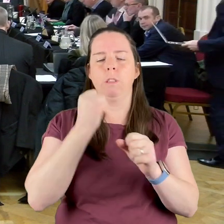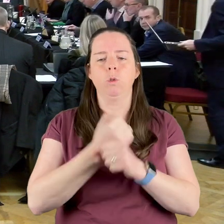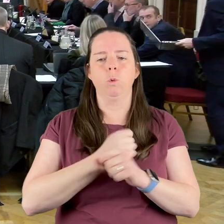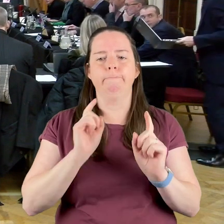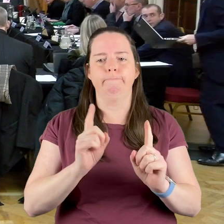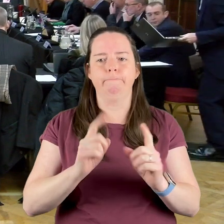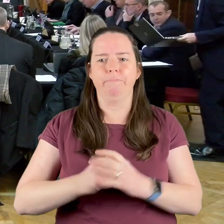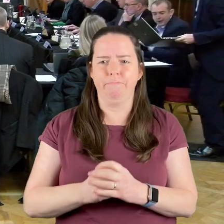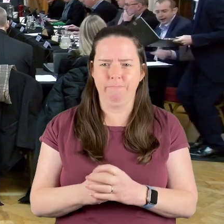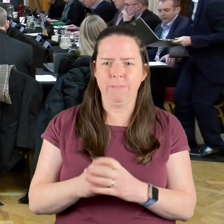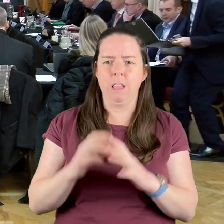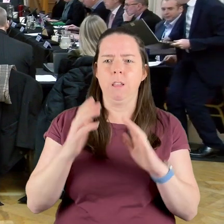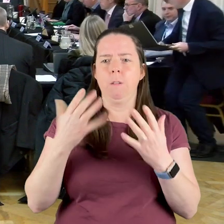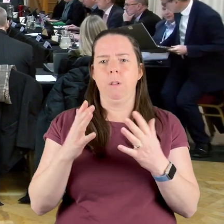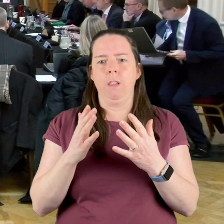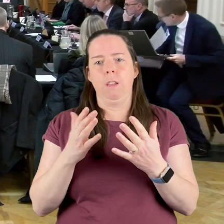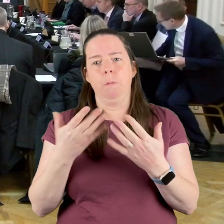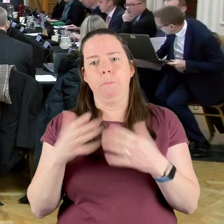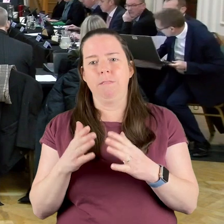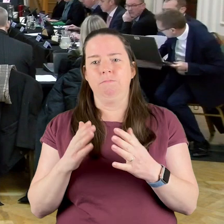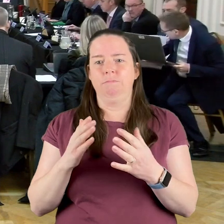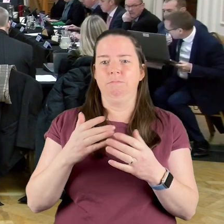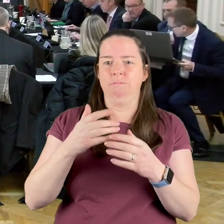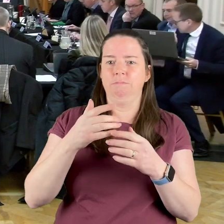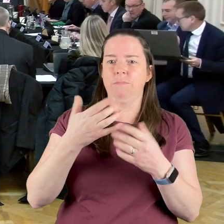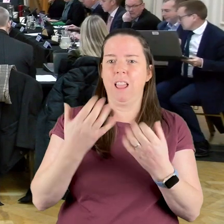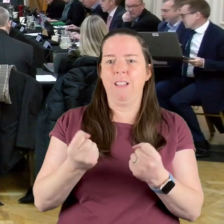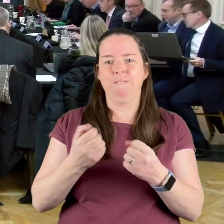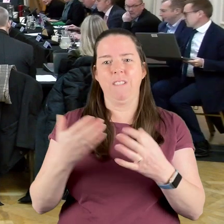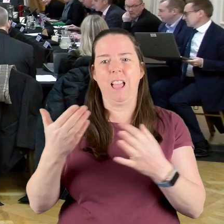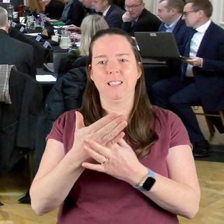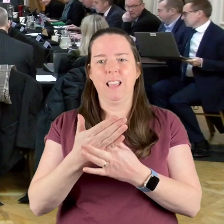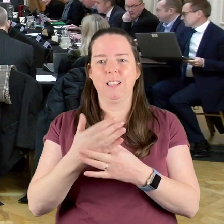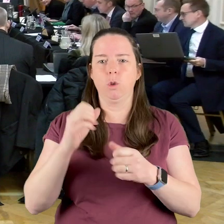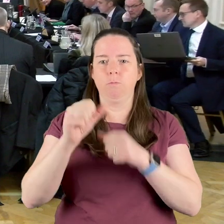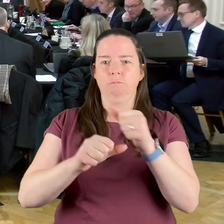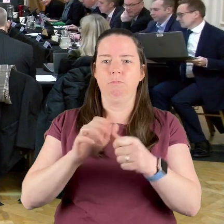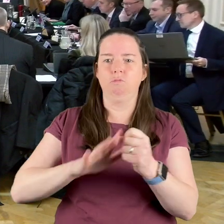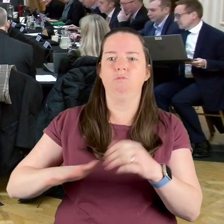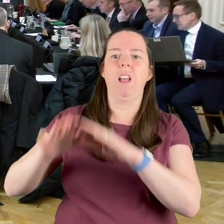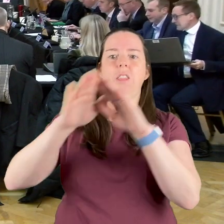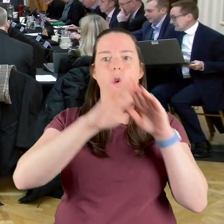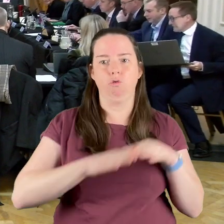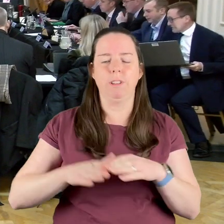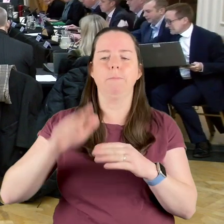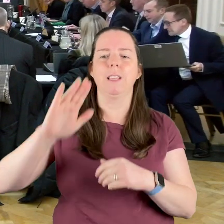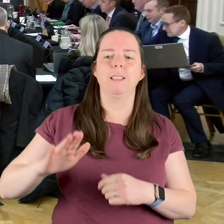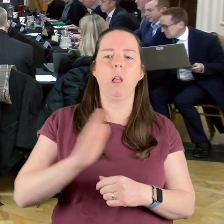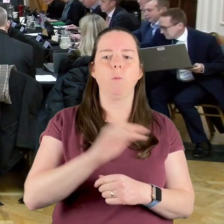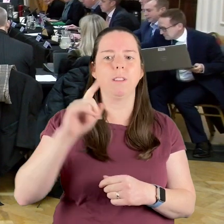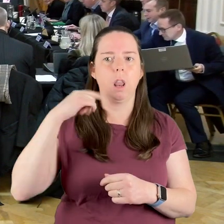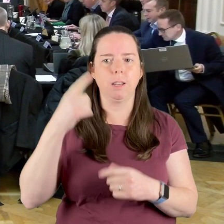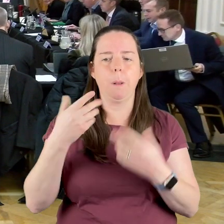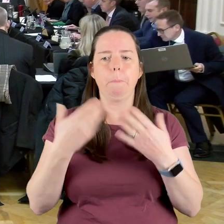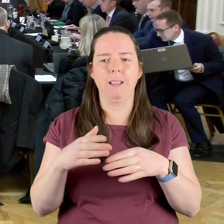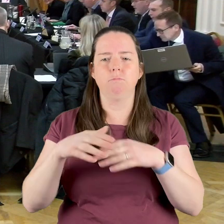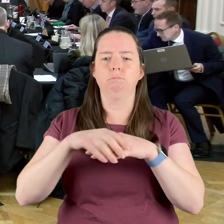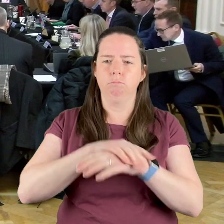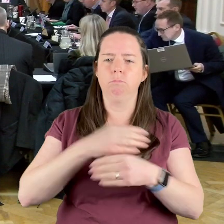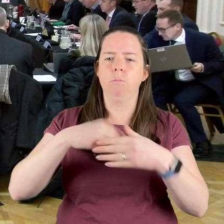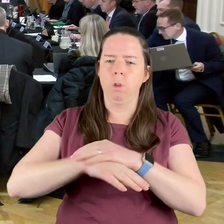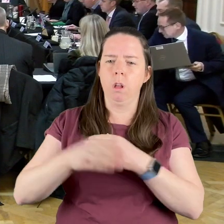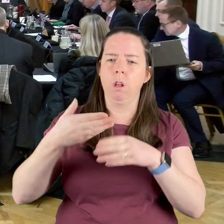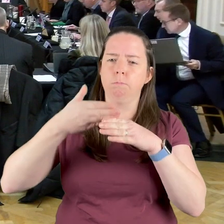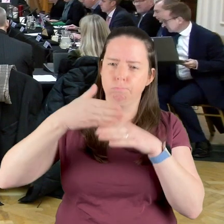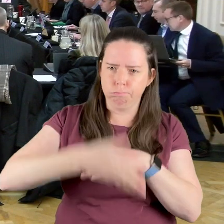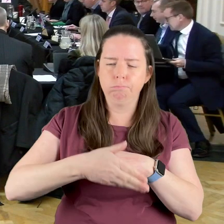together. That is what this new system is going to do. And that is what they've asked us to implement in across the country.